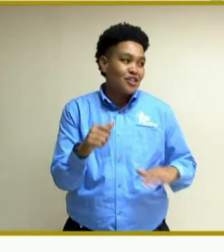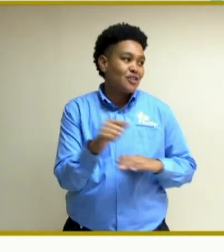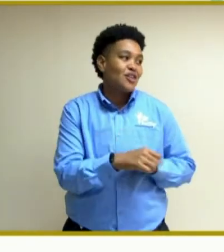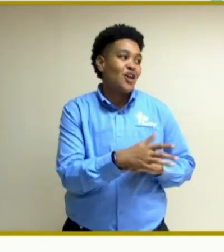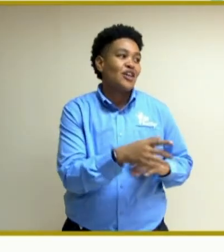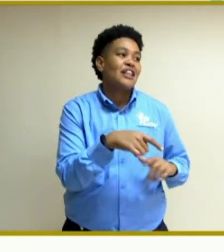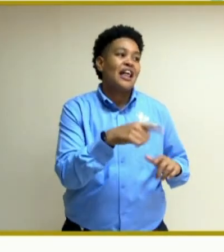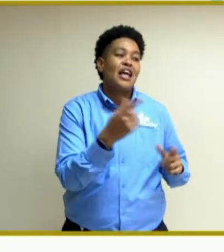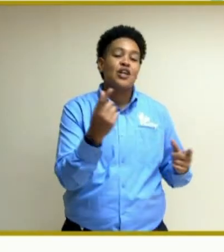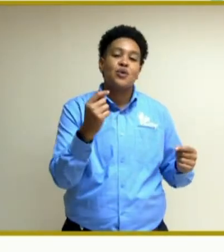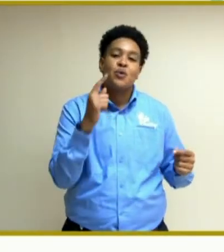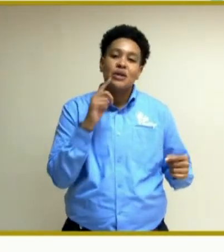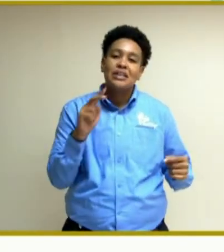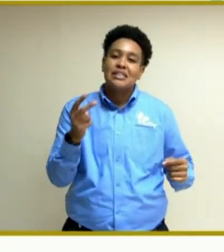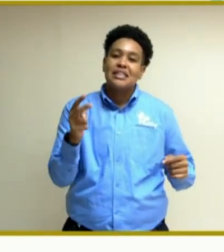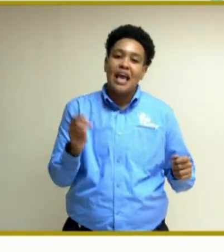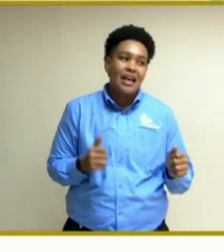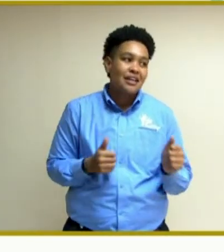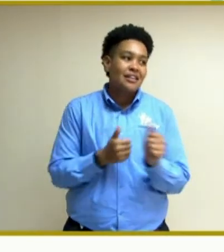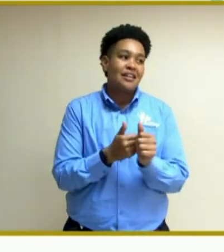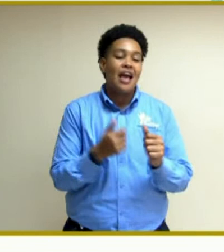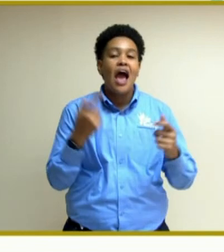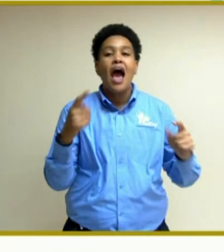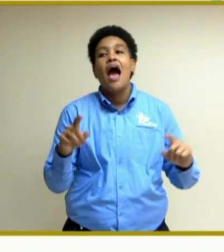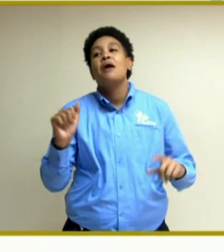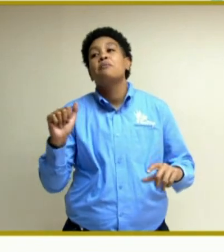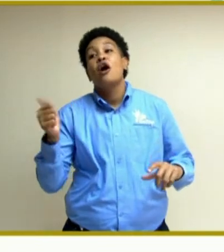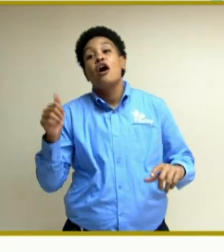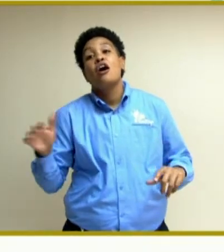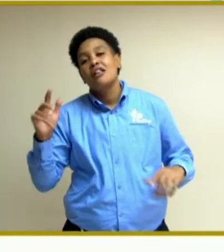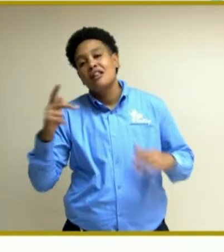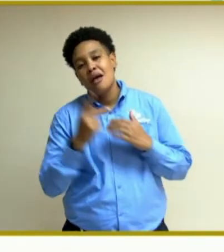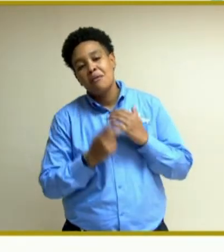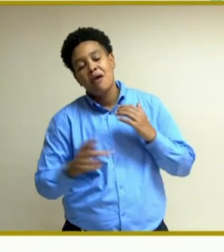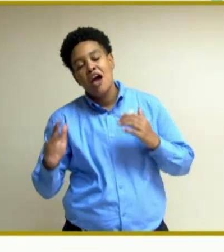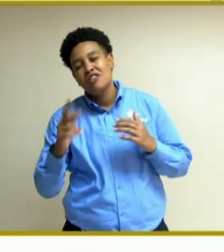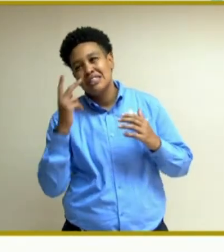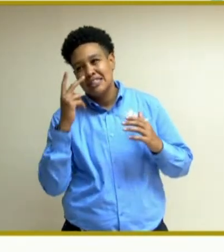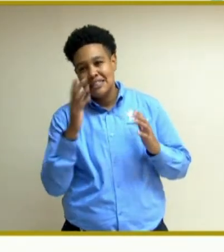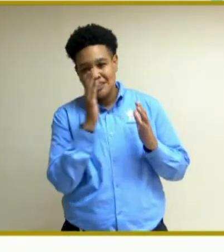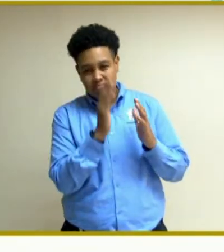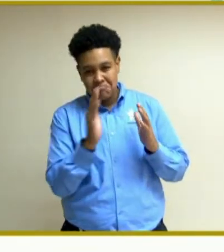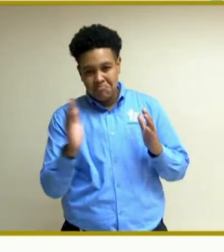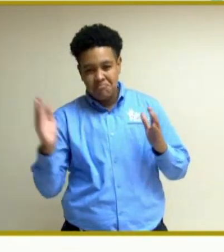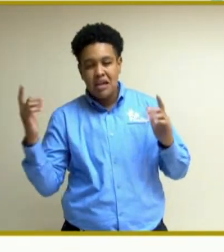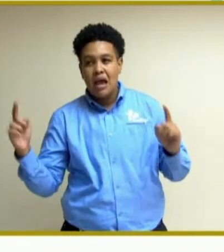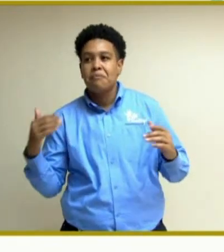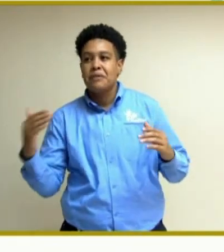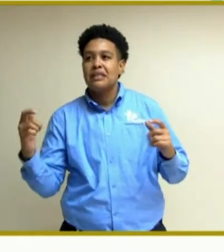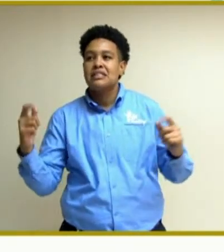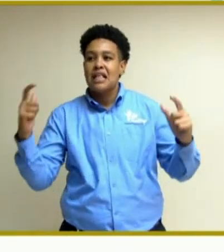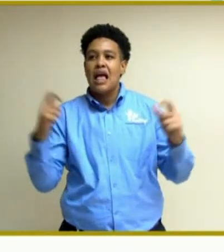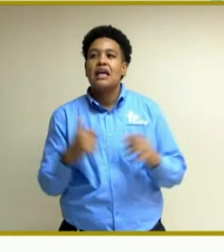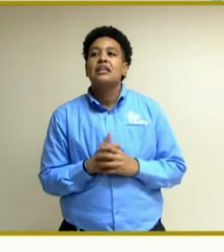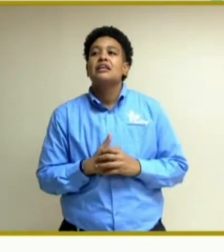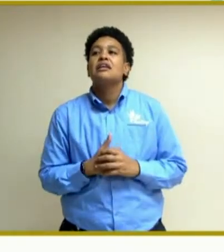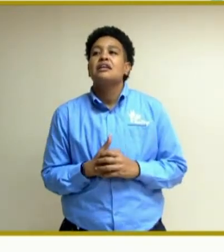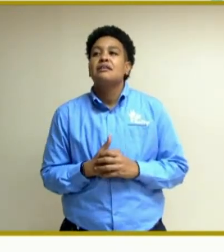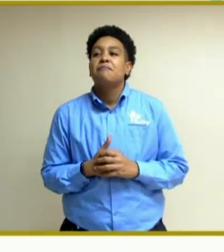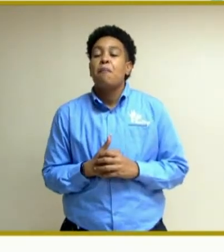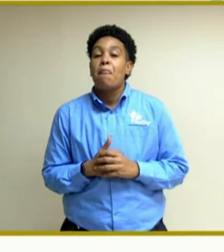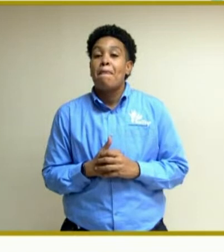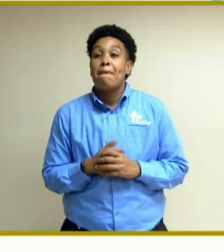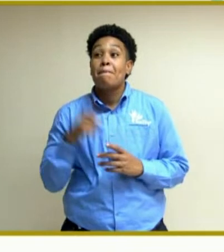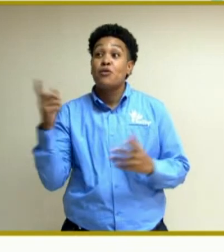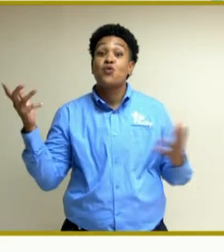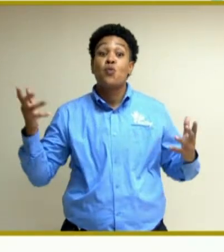So they did come in second, and the other parishes, as you can see. Next slide, please. And this is